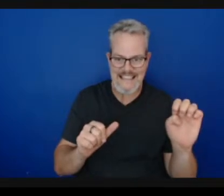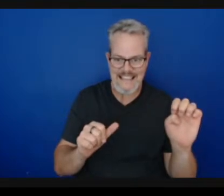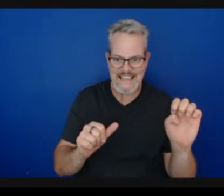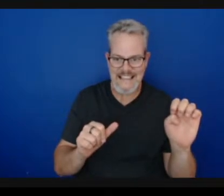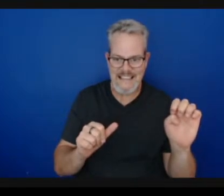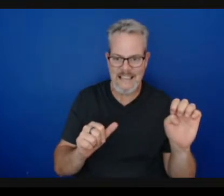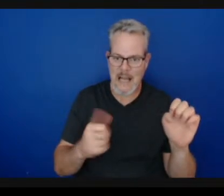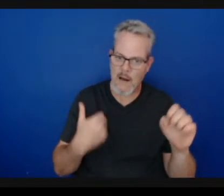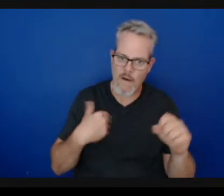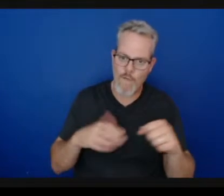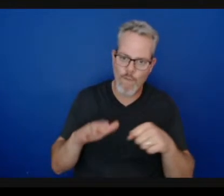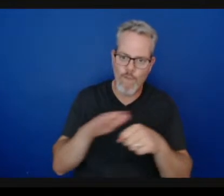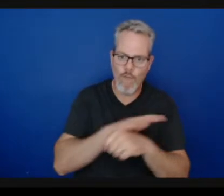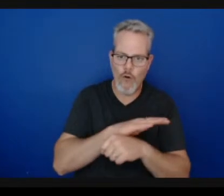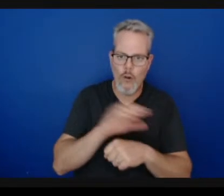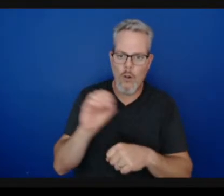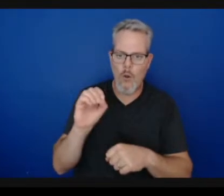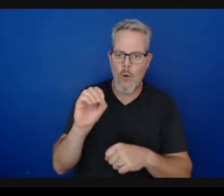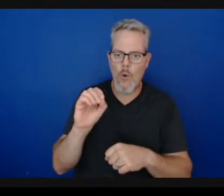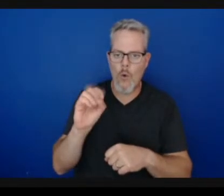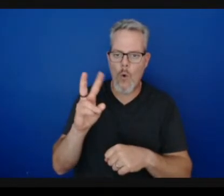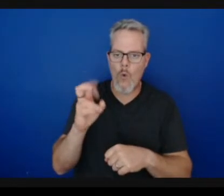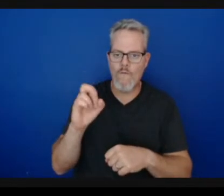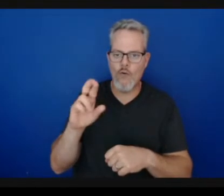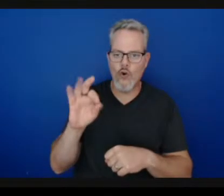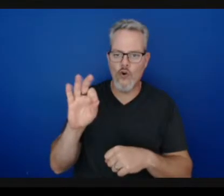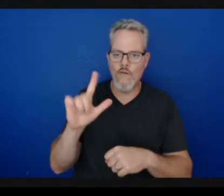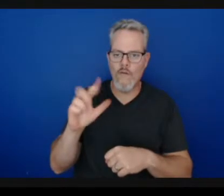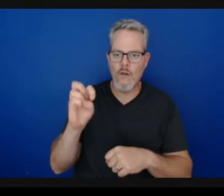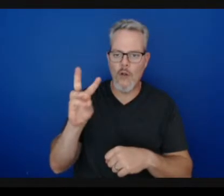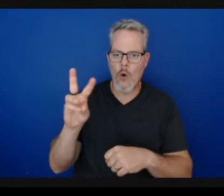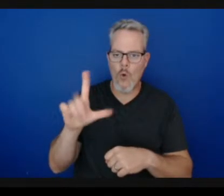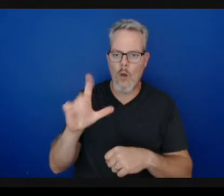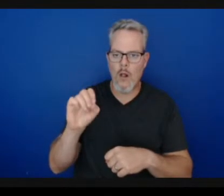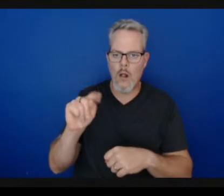lot. This impacts about 32 spaces.